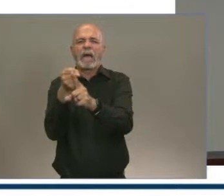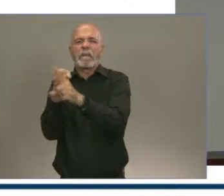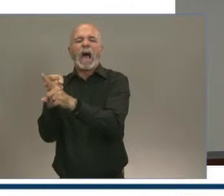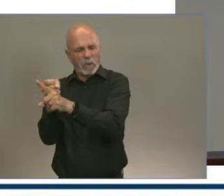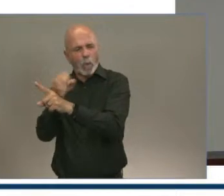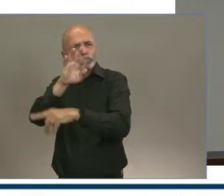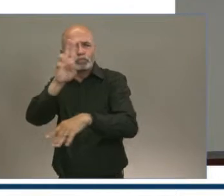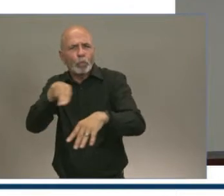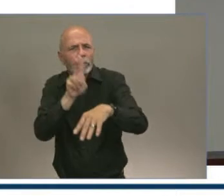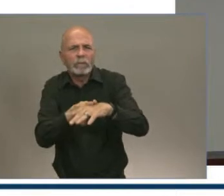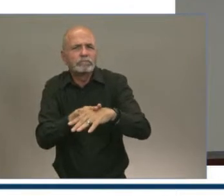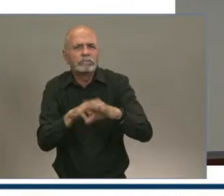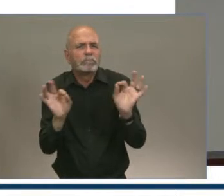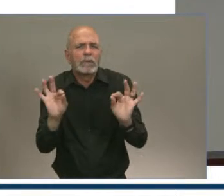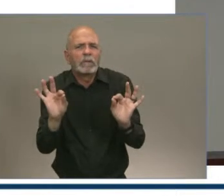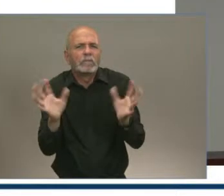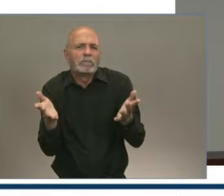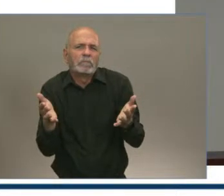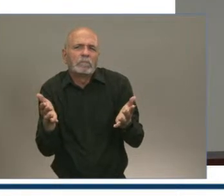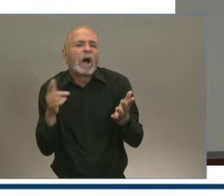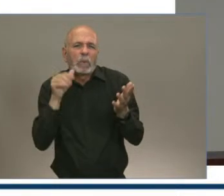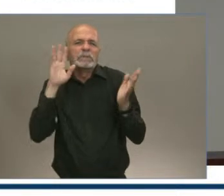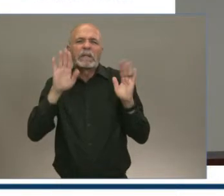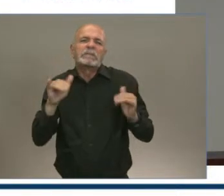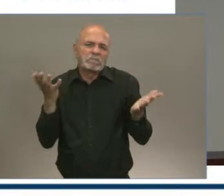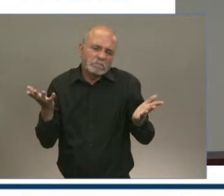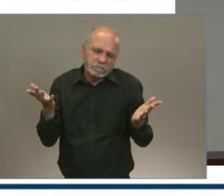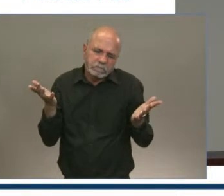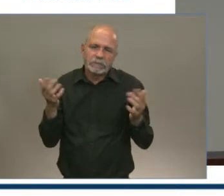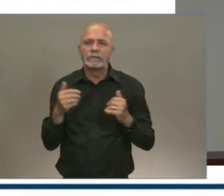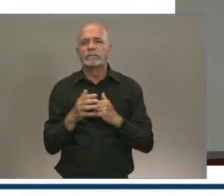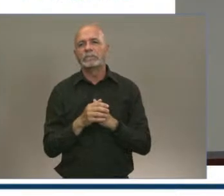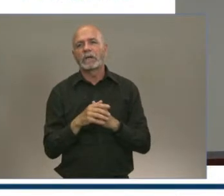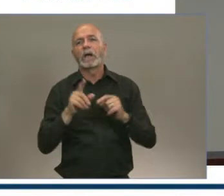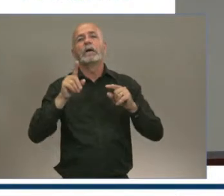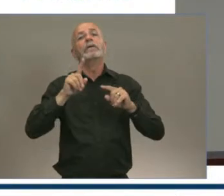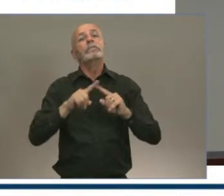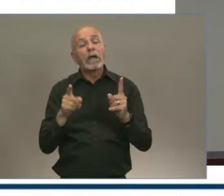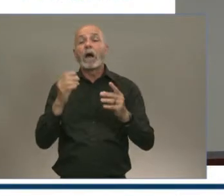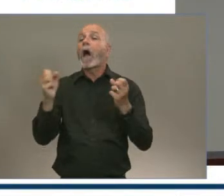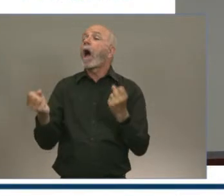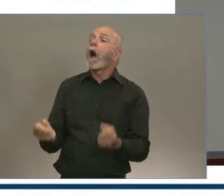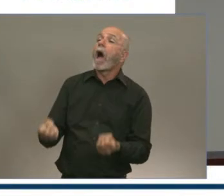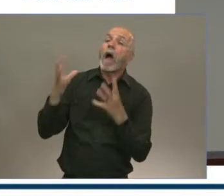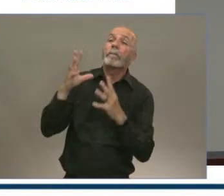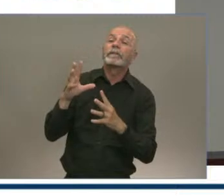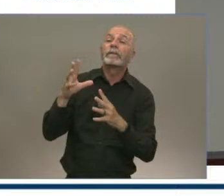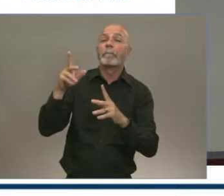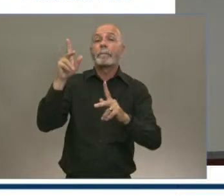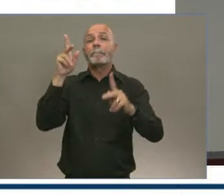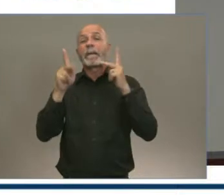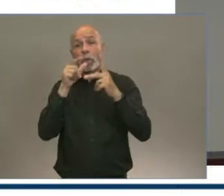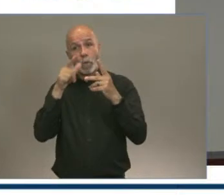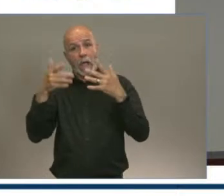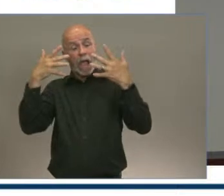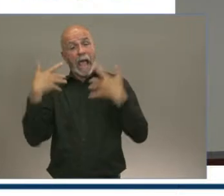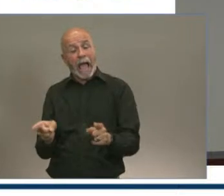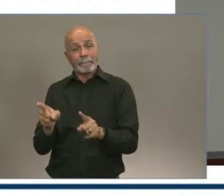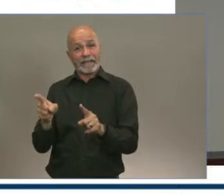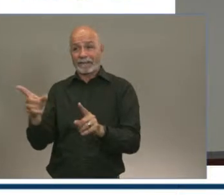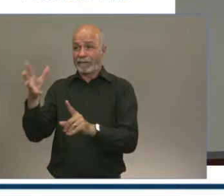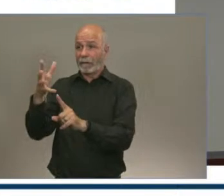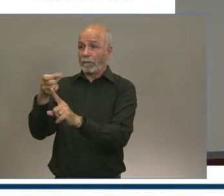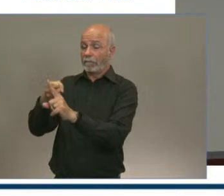expected, but also what it shows is our numbers is that the percentage of people who are getting what we call those breakthrough infections is very